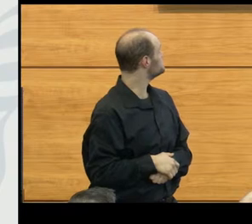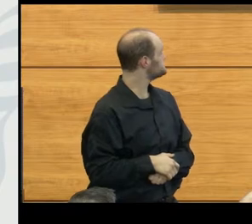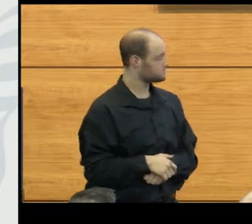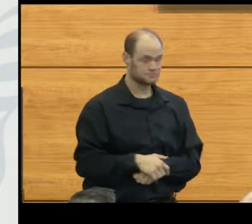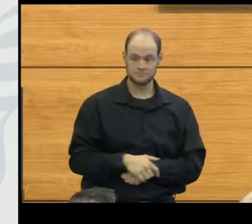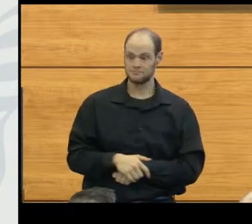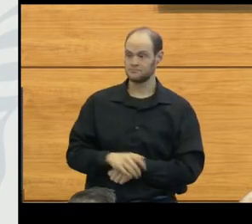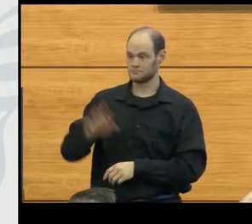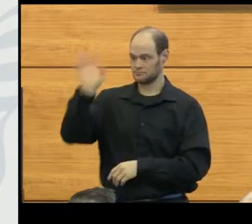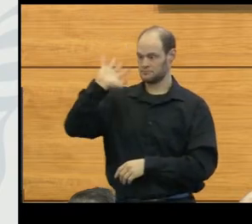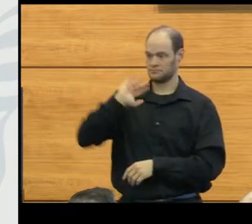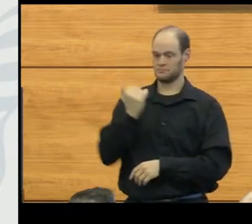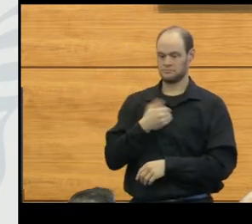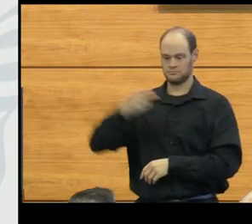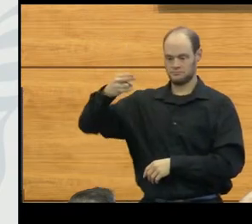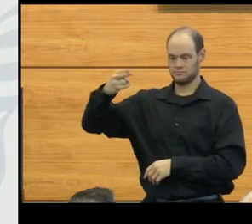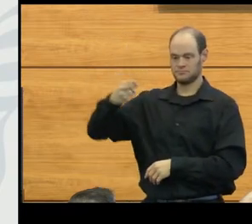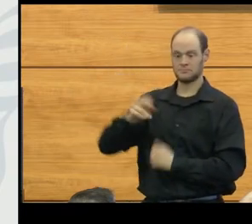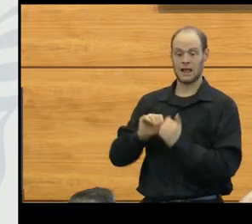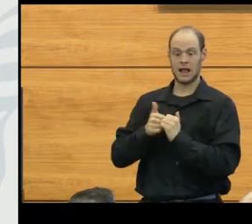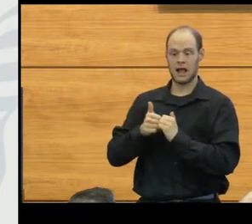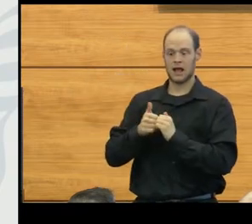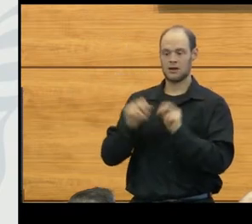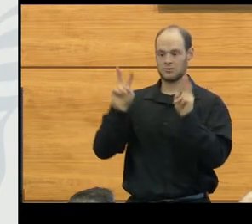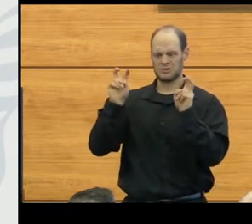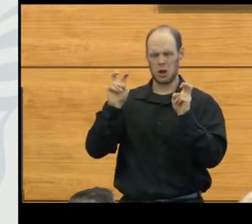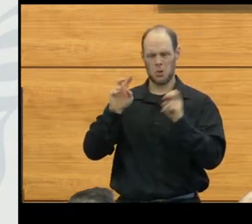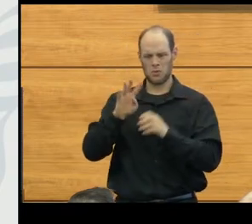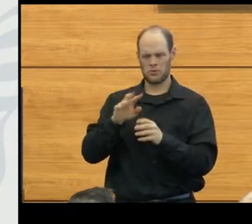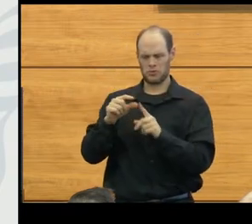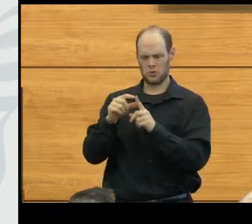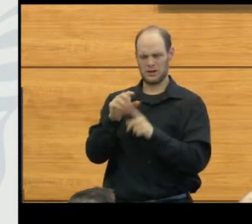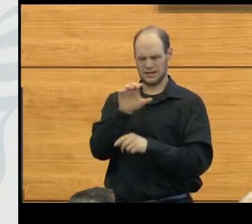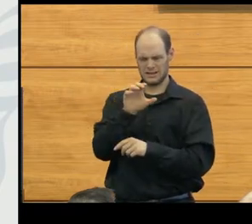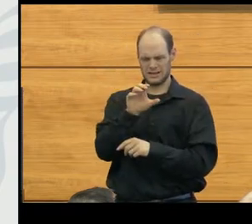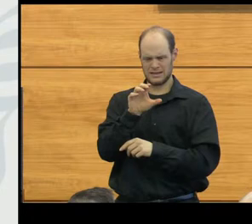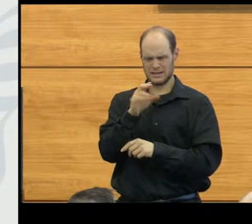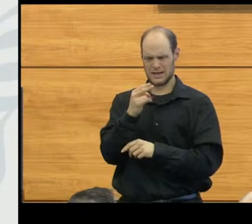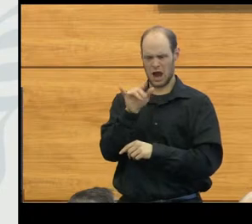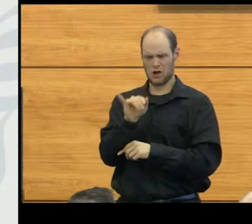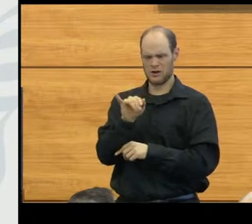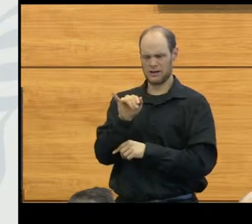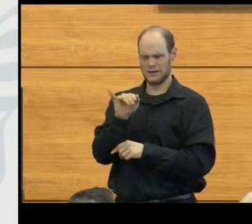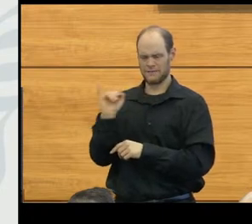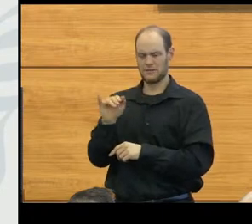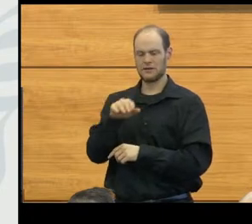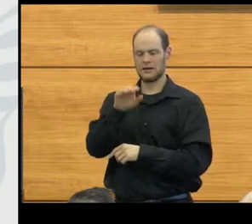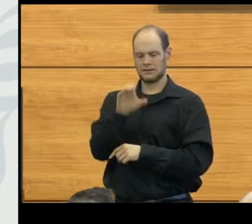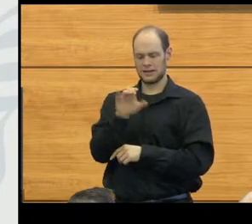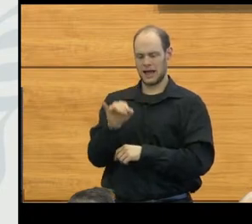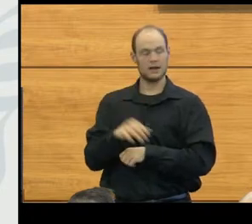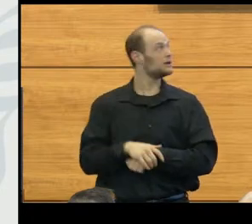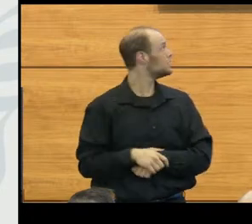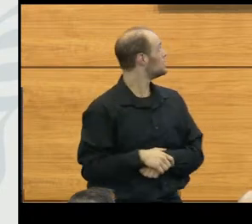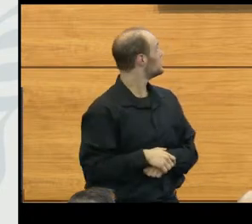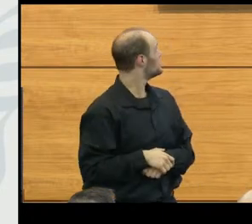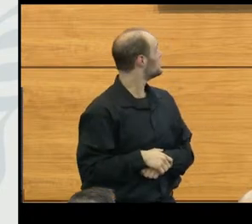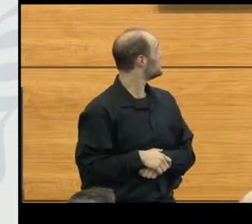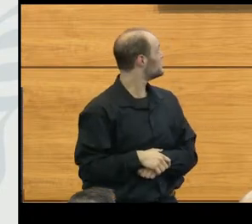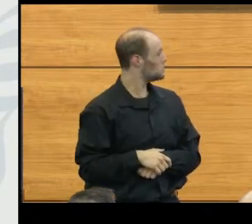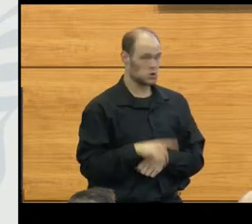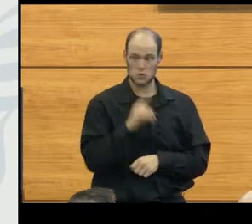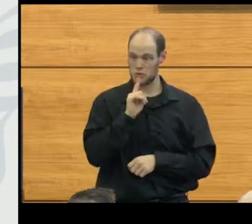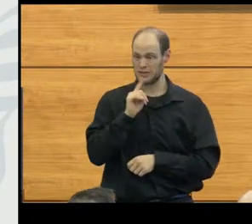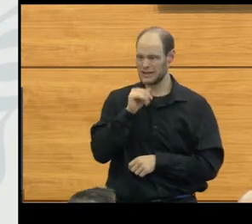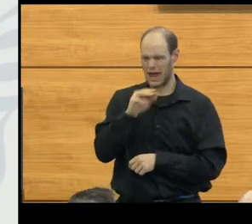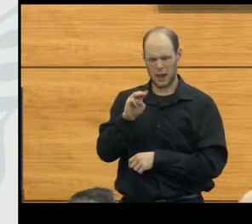If we look back at our history of how the term even came about, Chiari malformation, what we realize is that it really wasn't